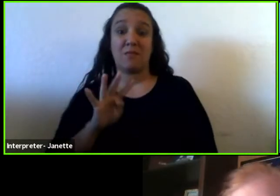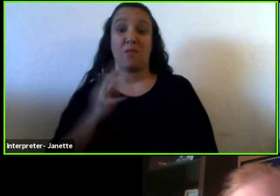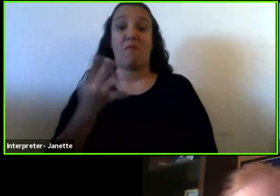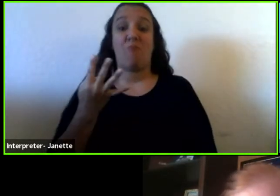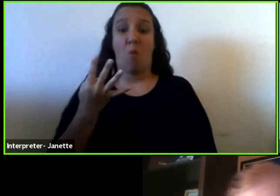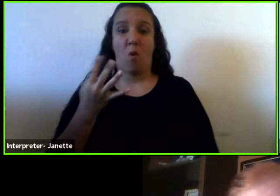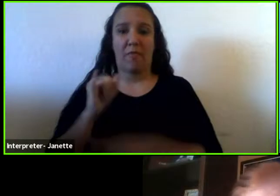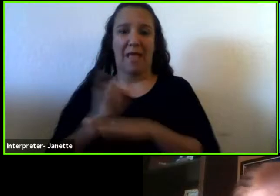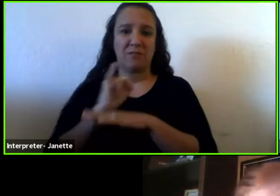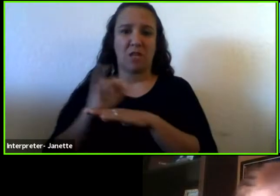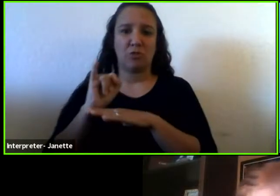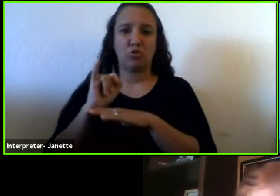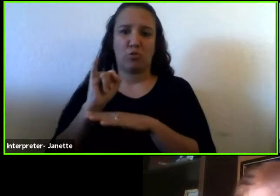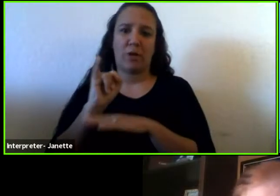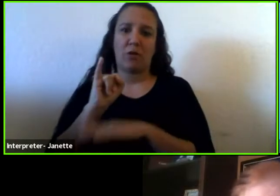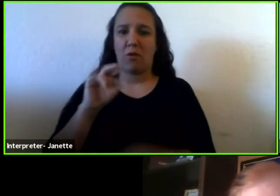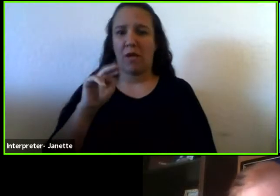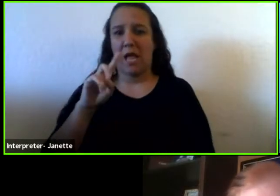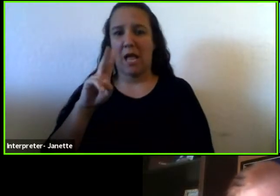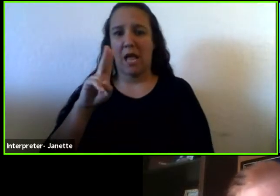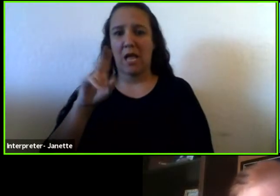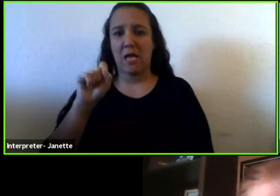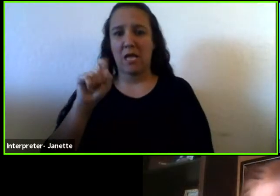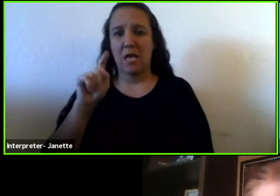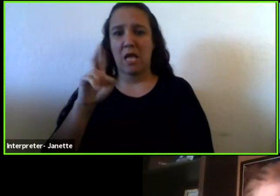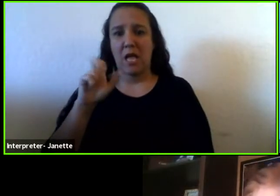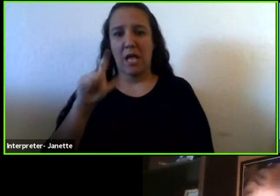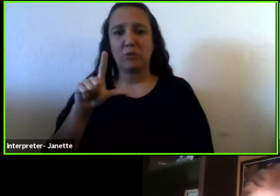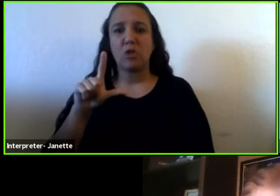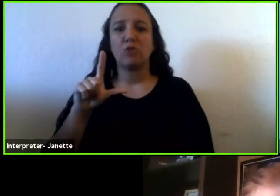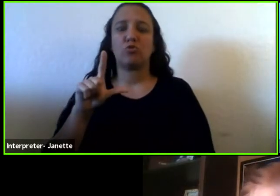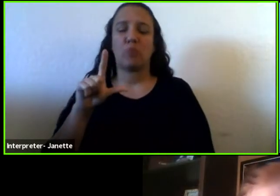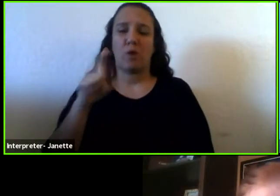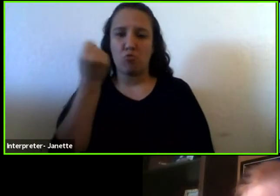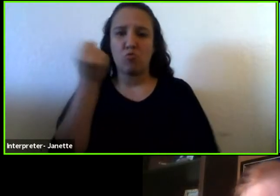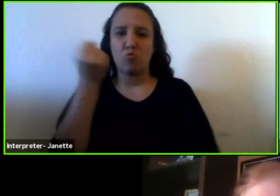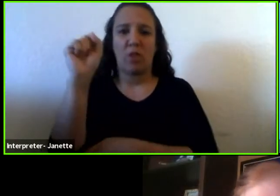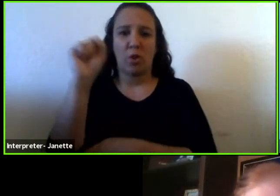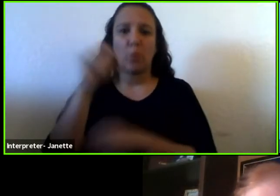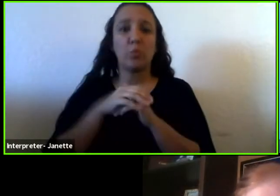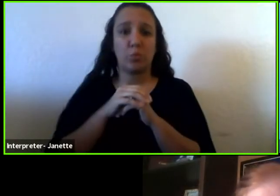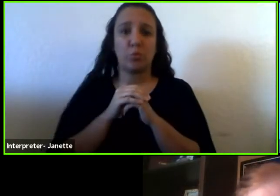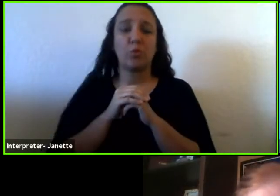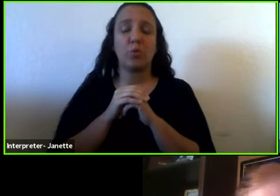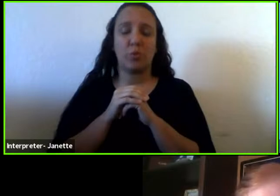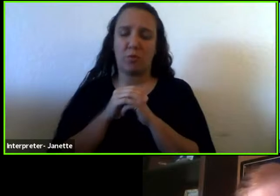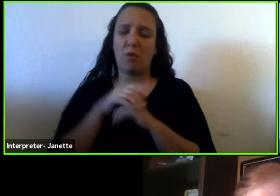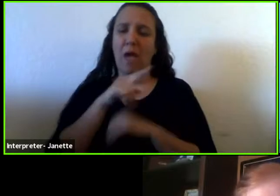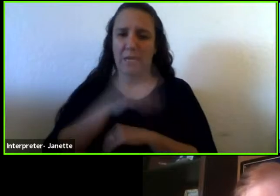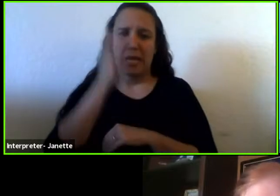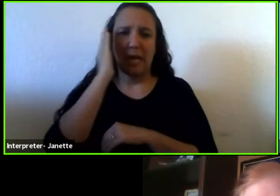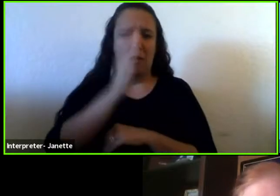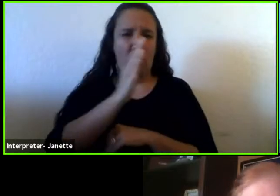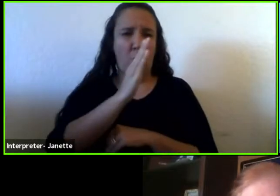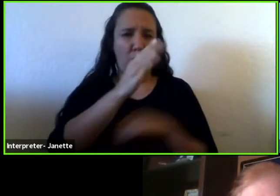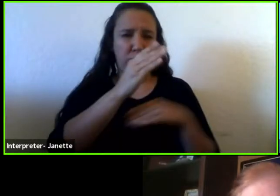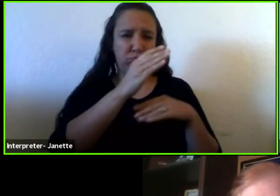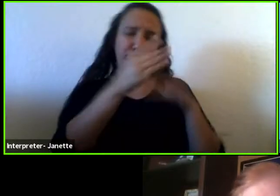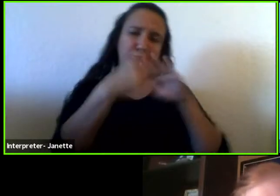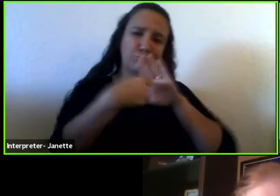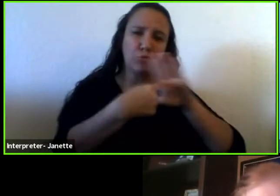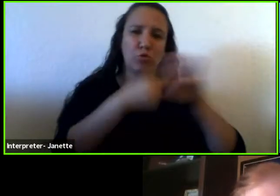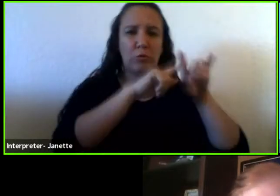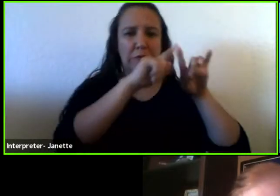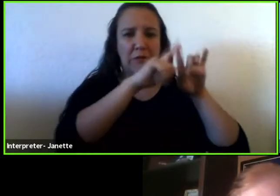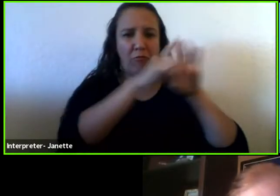revolution. You'll see in Orlando's presentation some great examples, and it's so funny, we talked